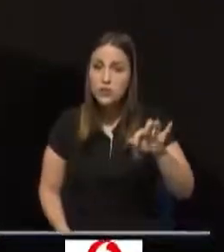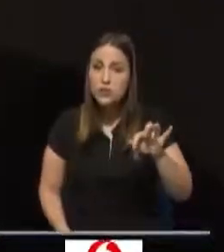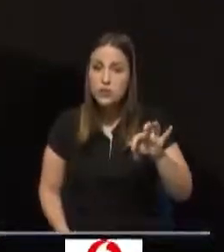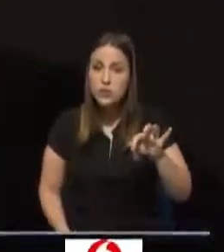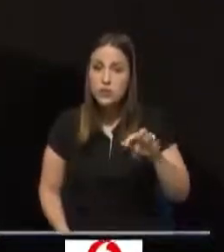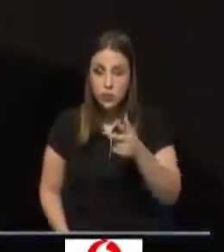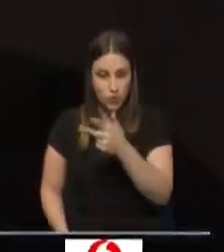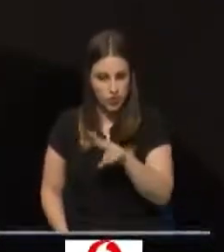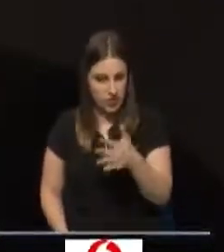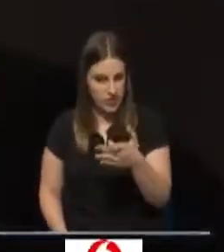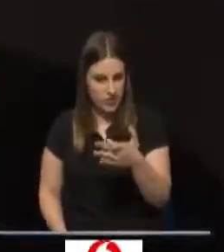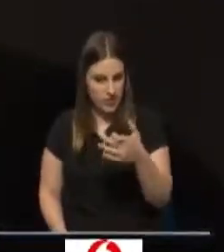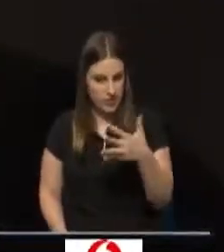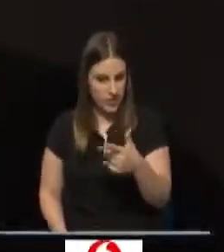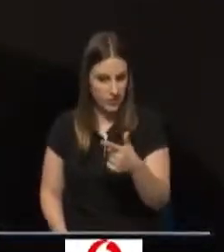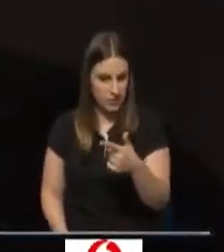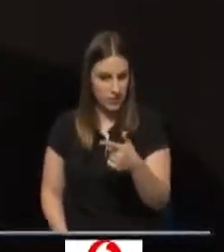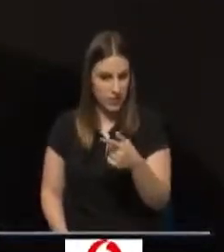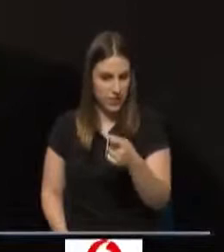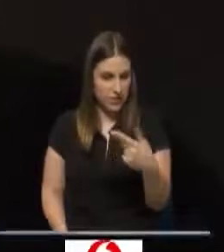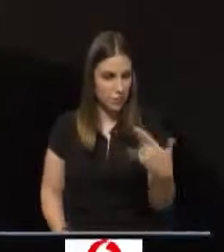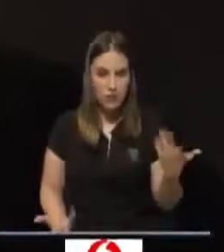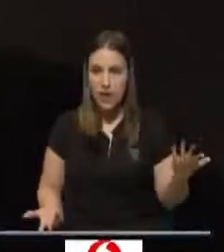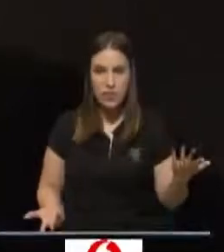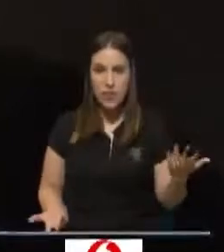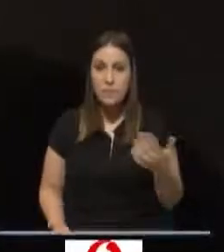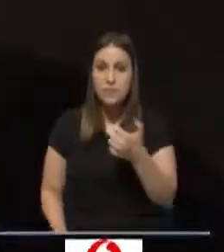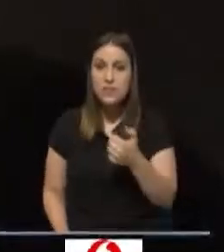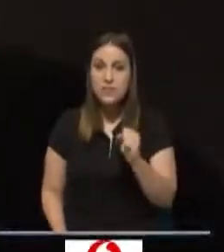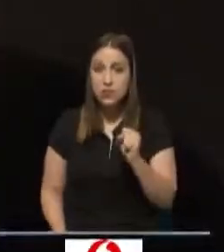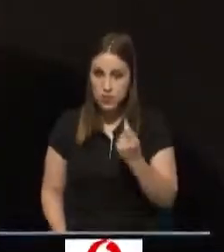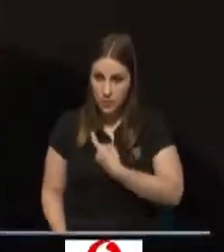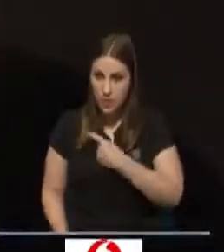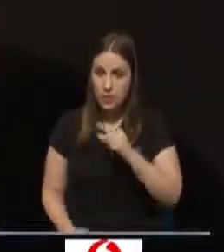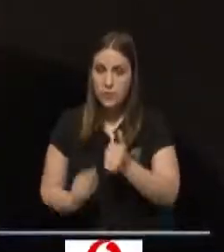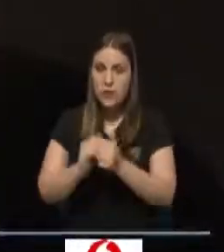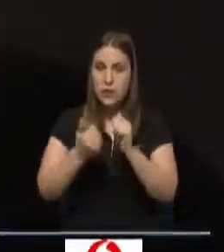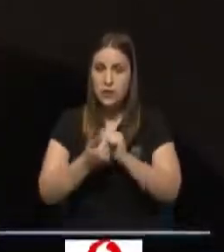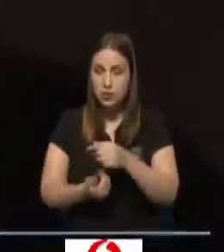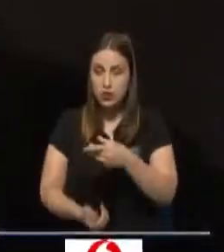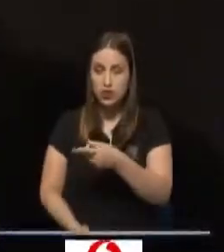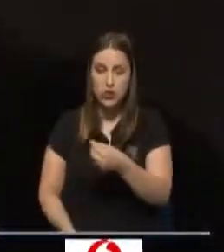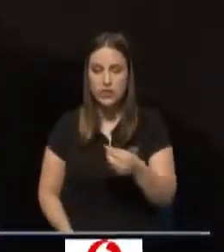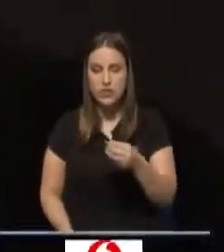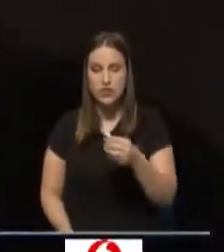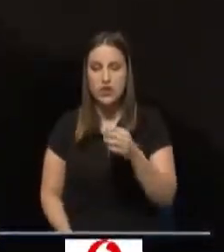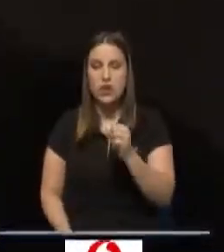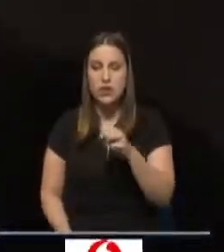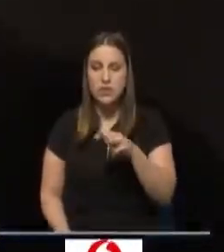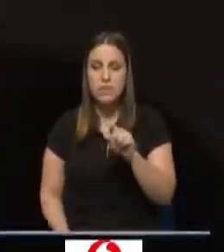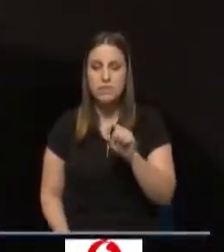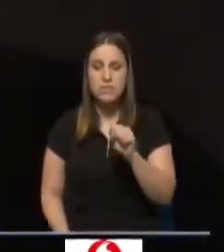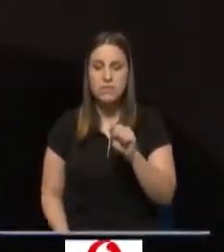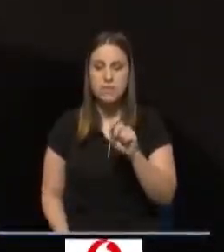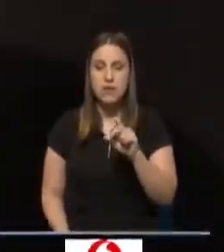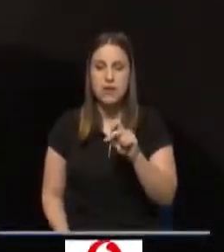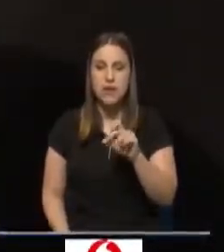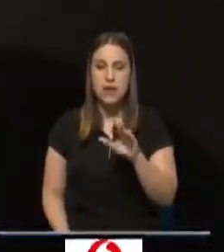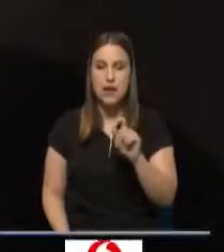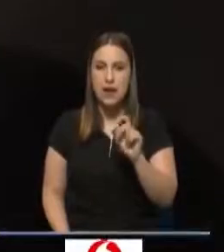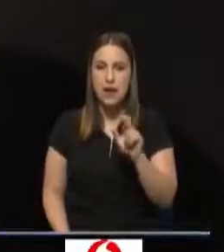in 2018, and still the money has not been paid. So 5G will have to take into account these